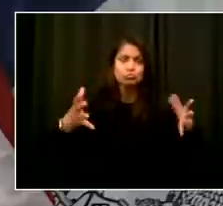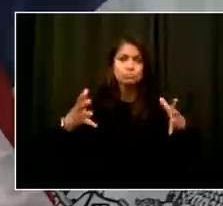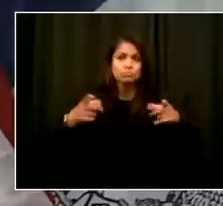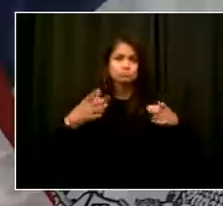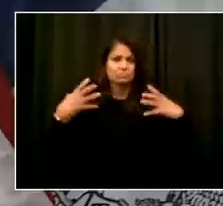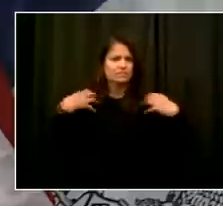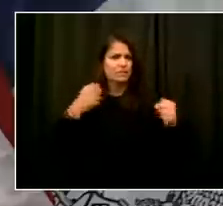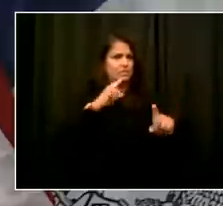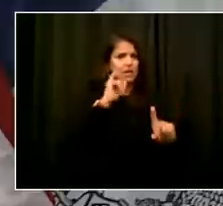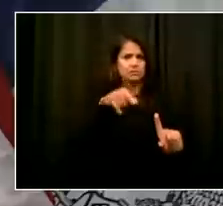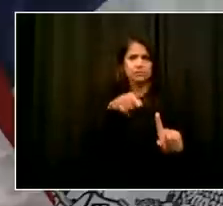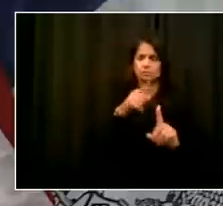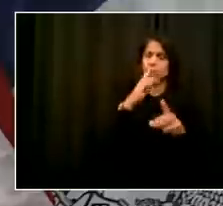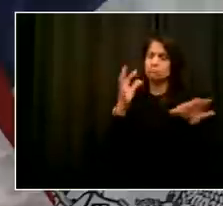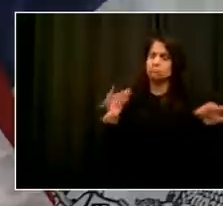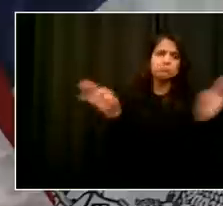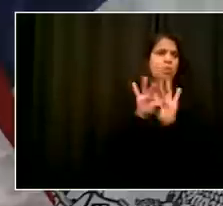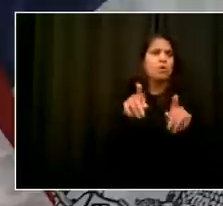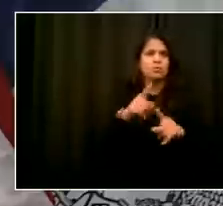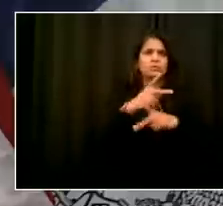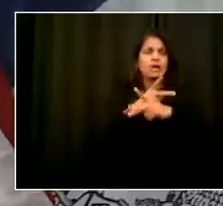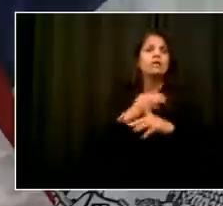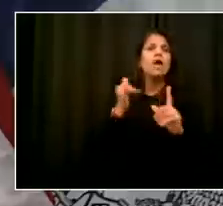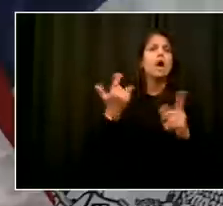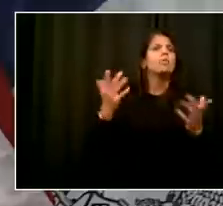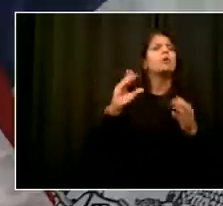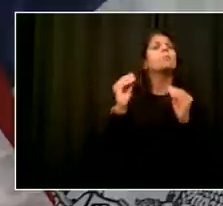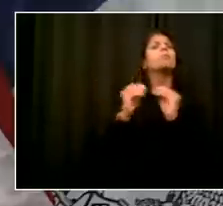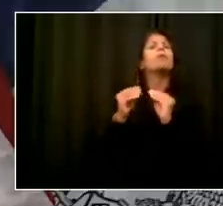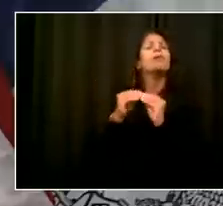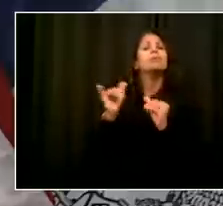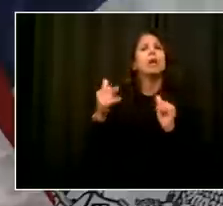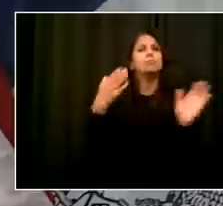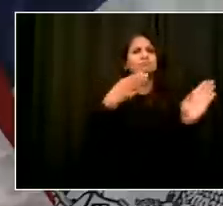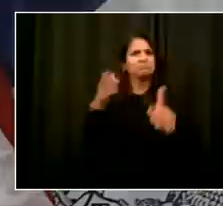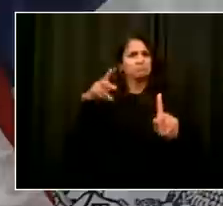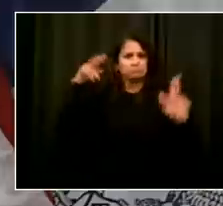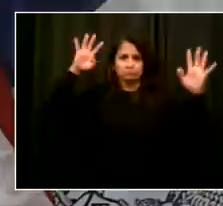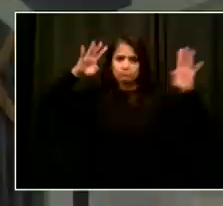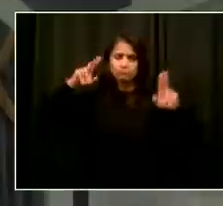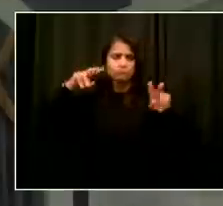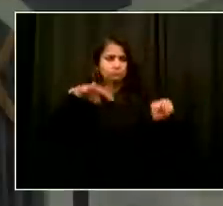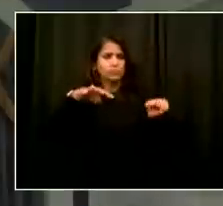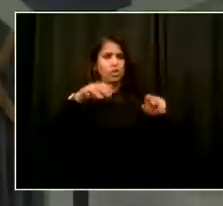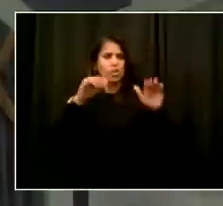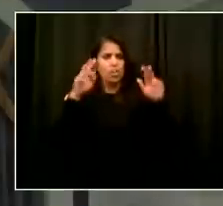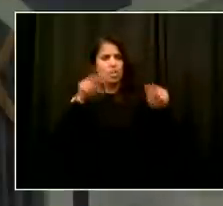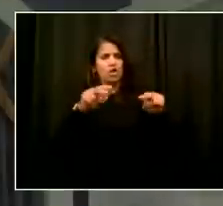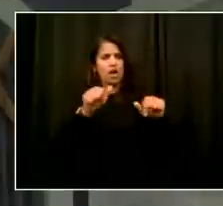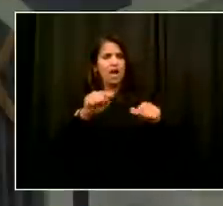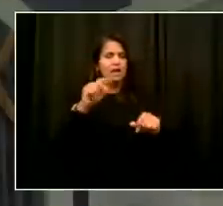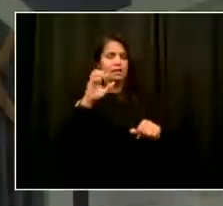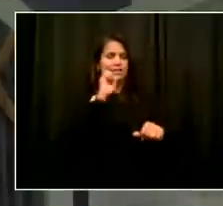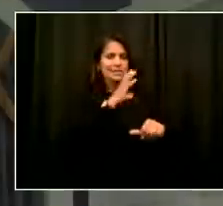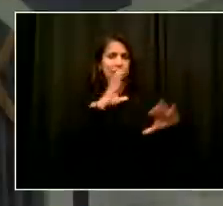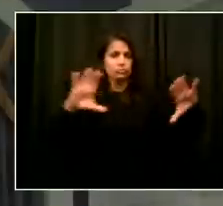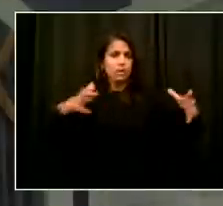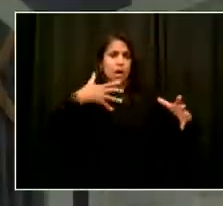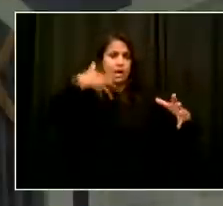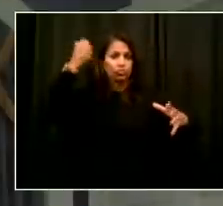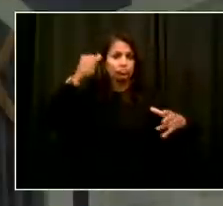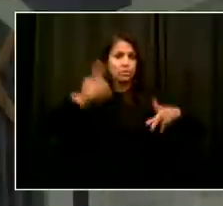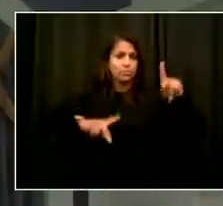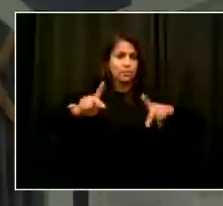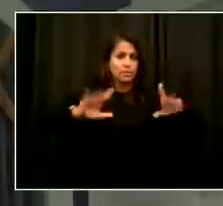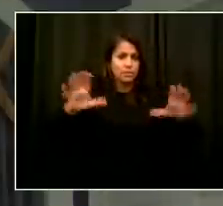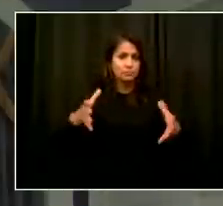you about it, New York City's doctor, our health commissioner, Dr. Dave Choksi. Thank you very much, Mr. Mayor. And